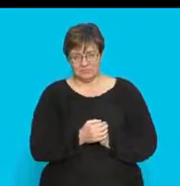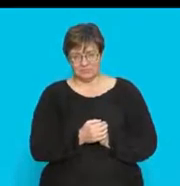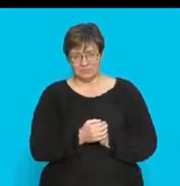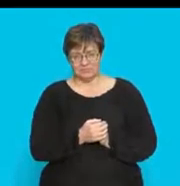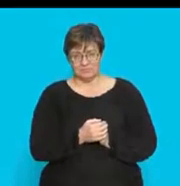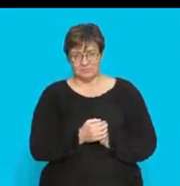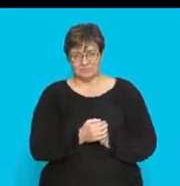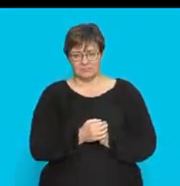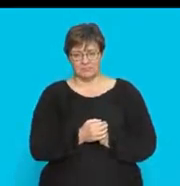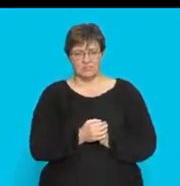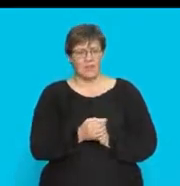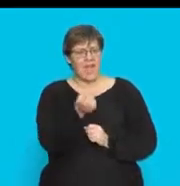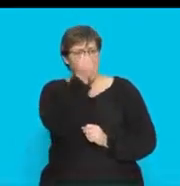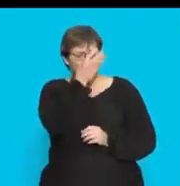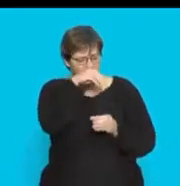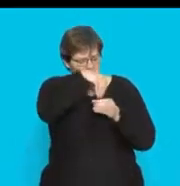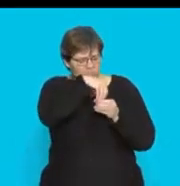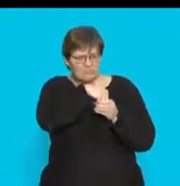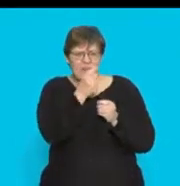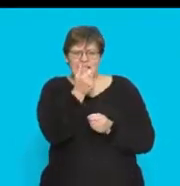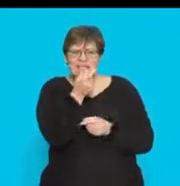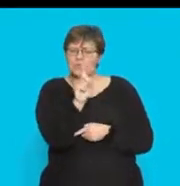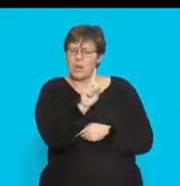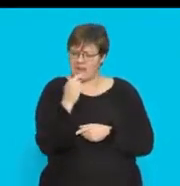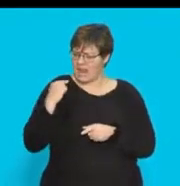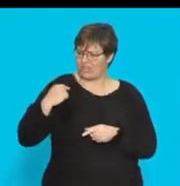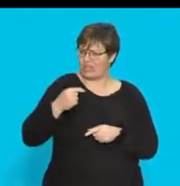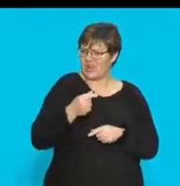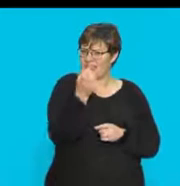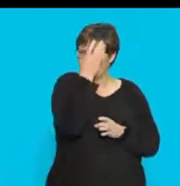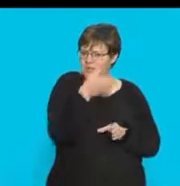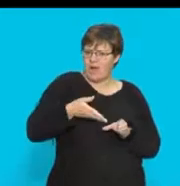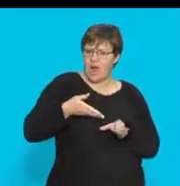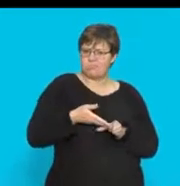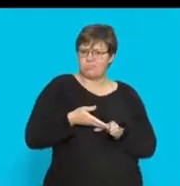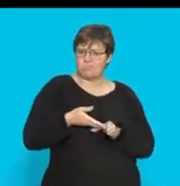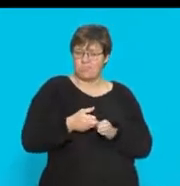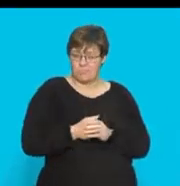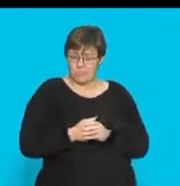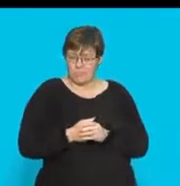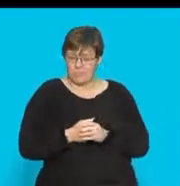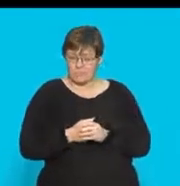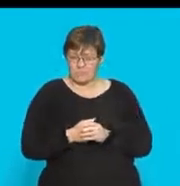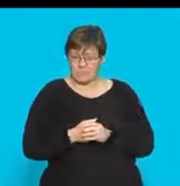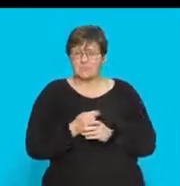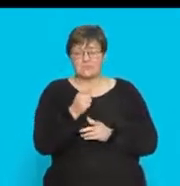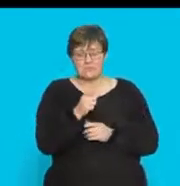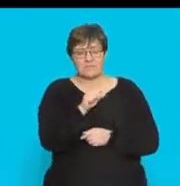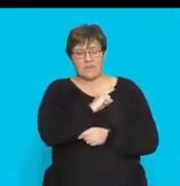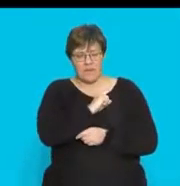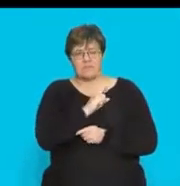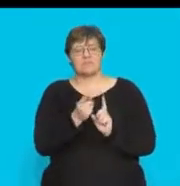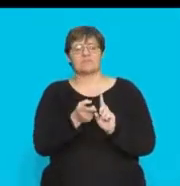what information, what genetic information is in that seed that comes